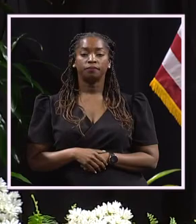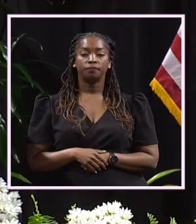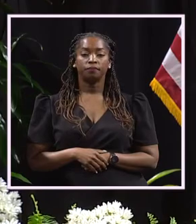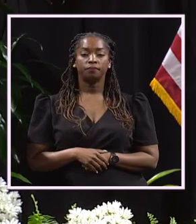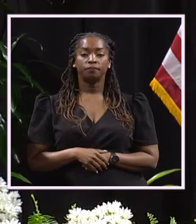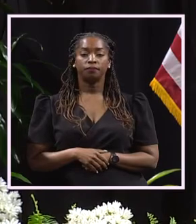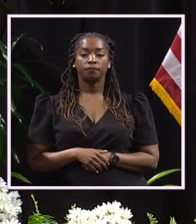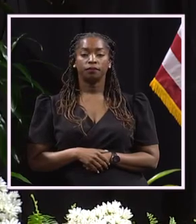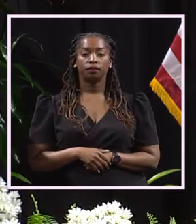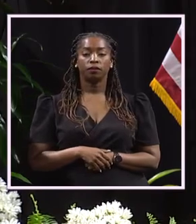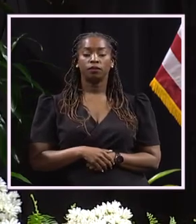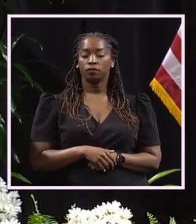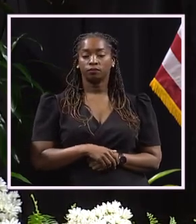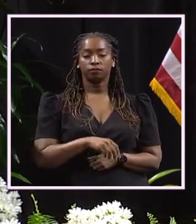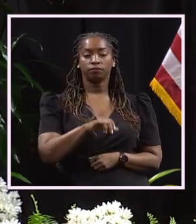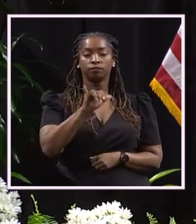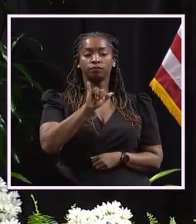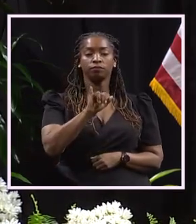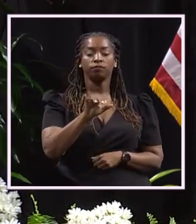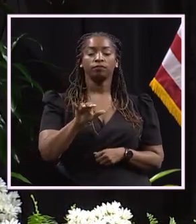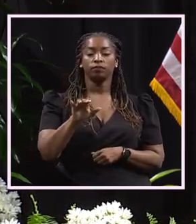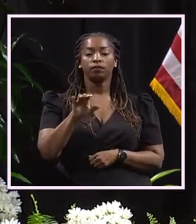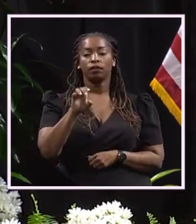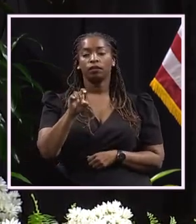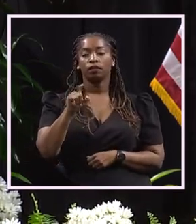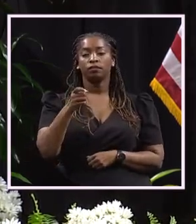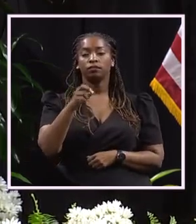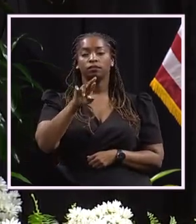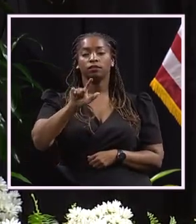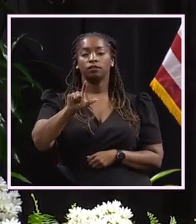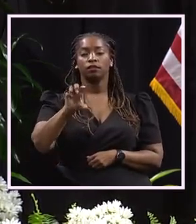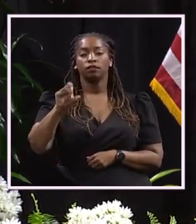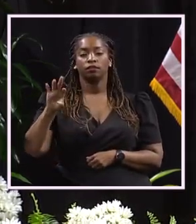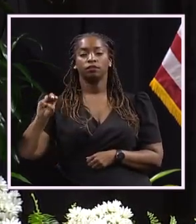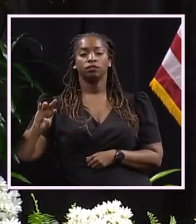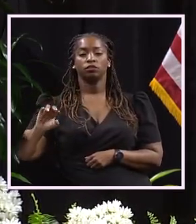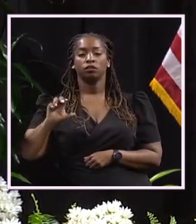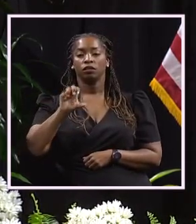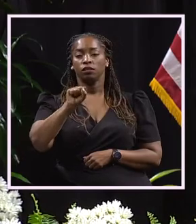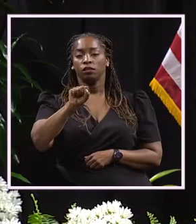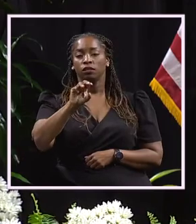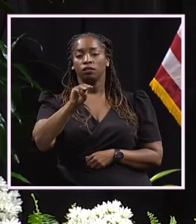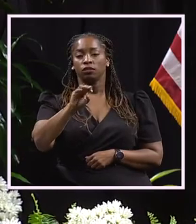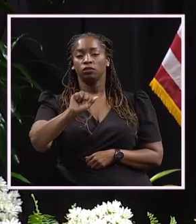Jordan Tyree Small. Juan Antonio Gomez, Master of Science.